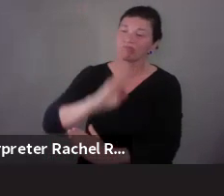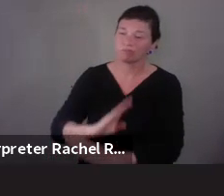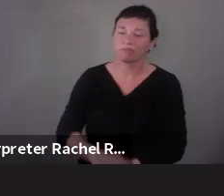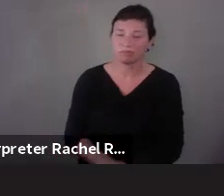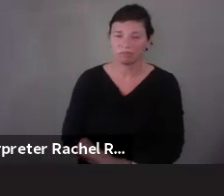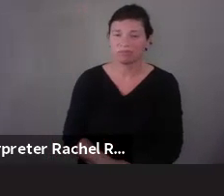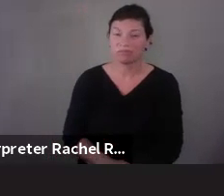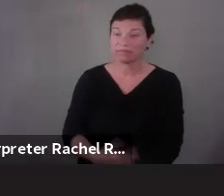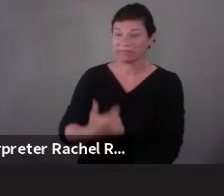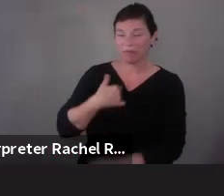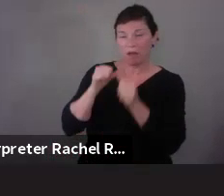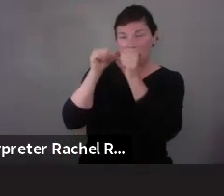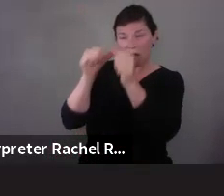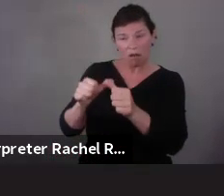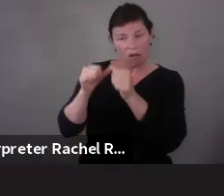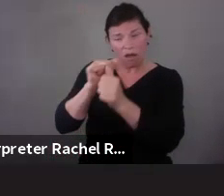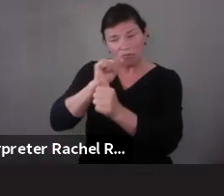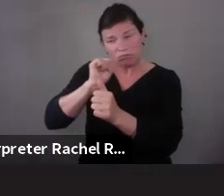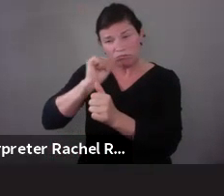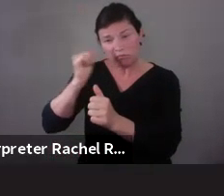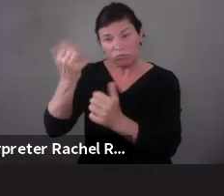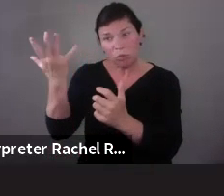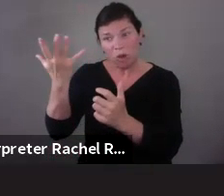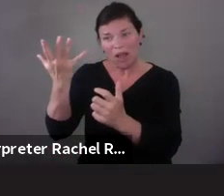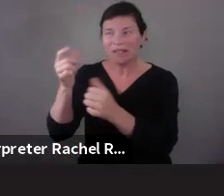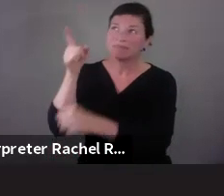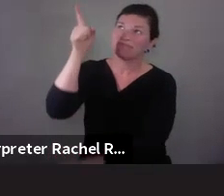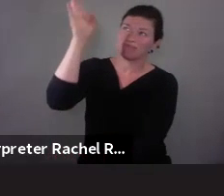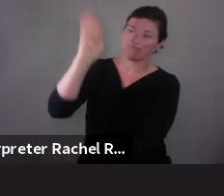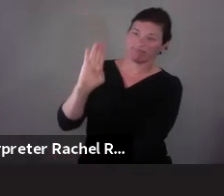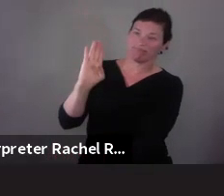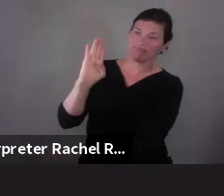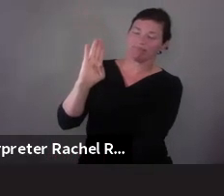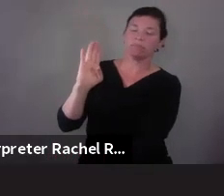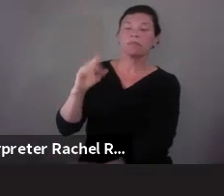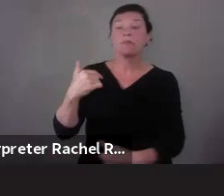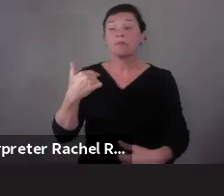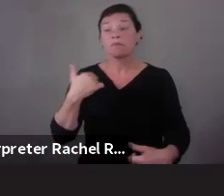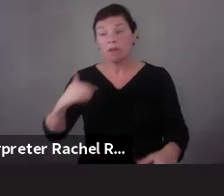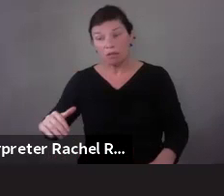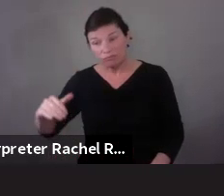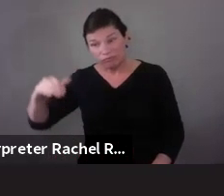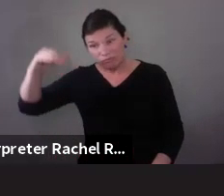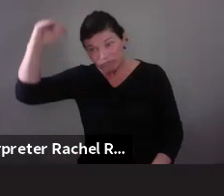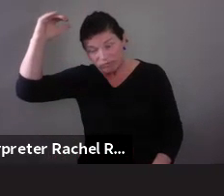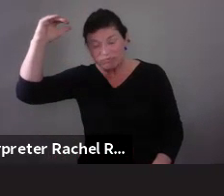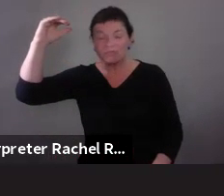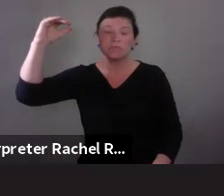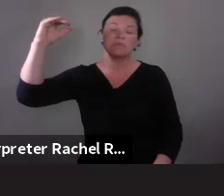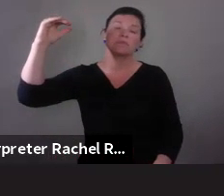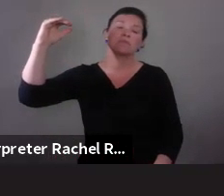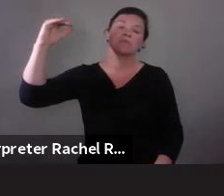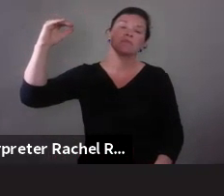kept me going. What helped me cope in the adult part of my life is